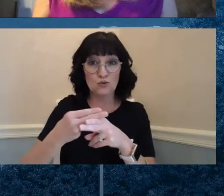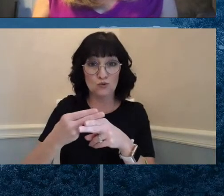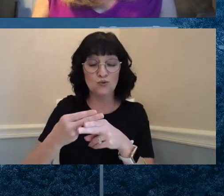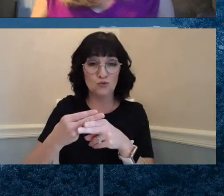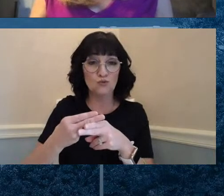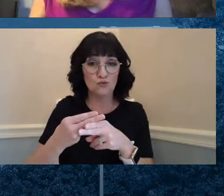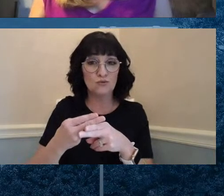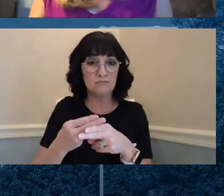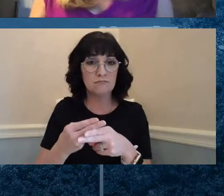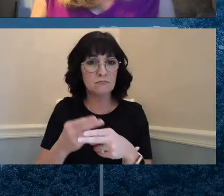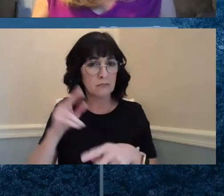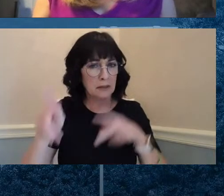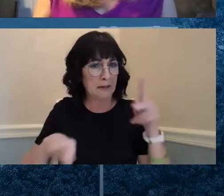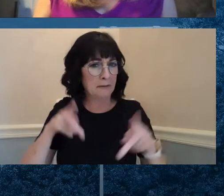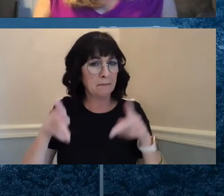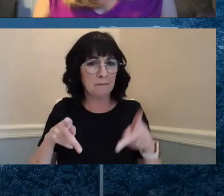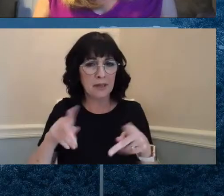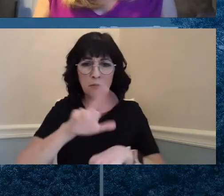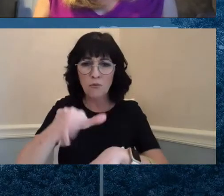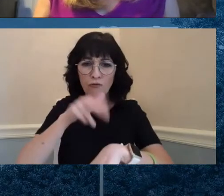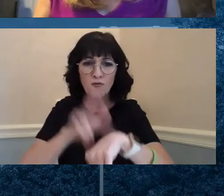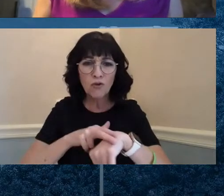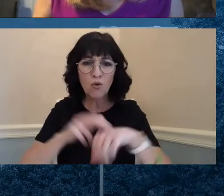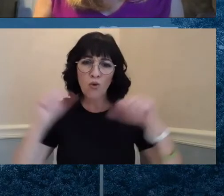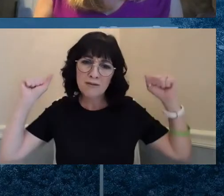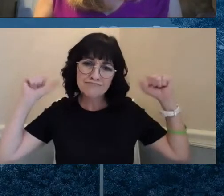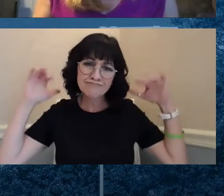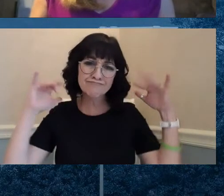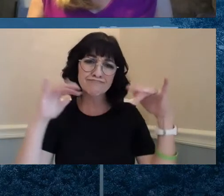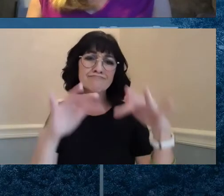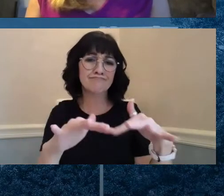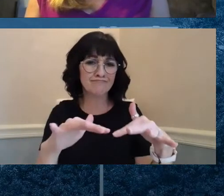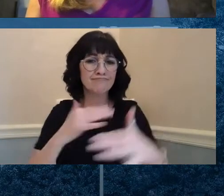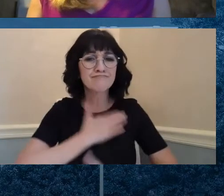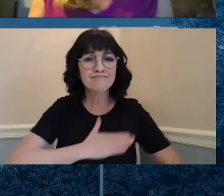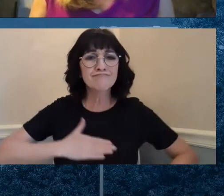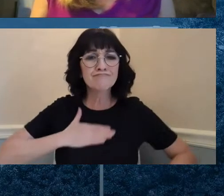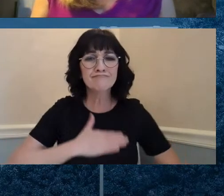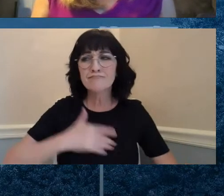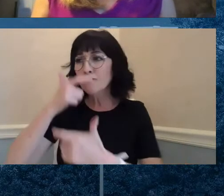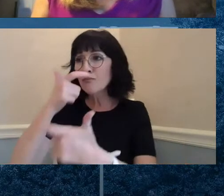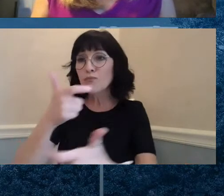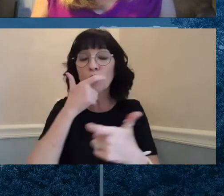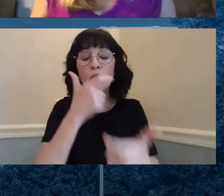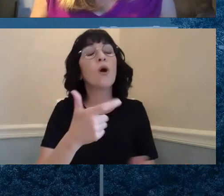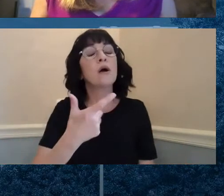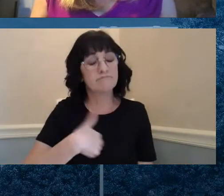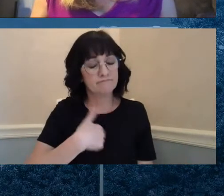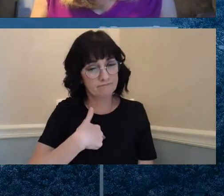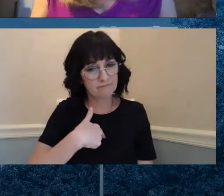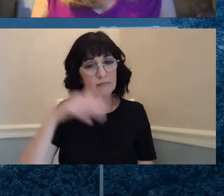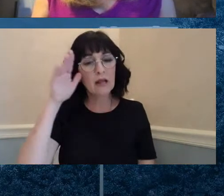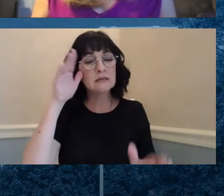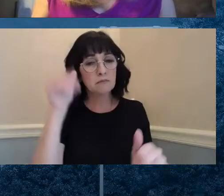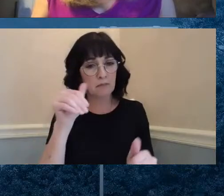That will certainly be an event where we expect all people to be masked at all times, even though it's